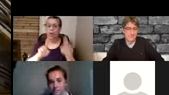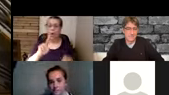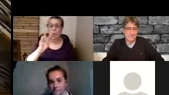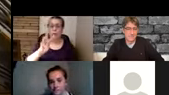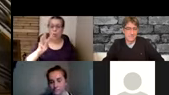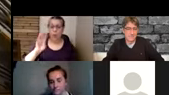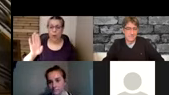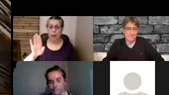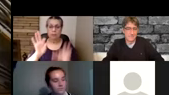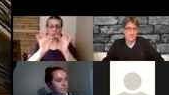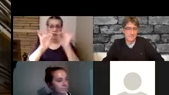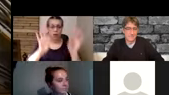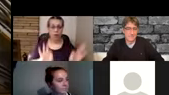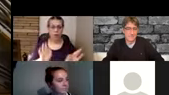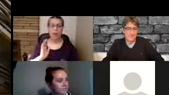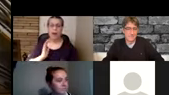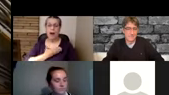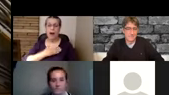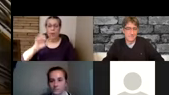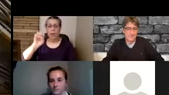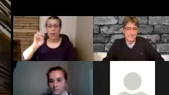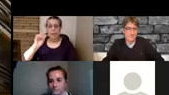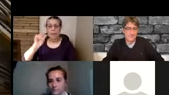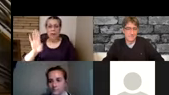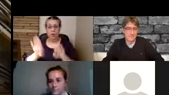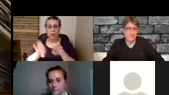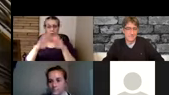the forms, our email is also open to you,